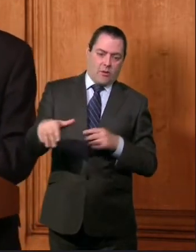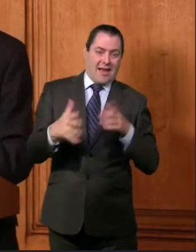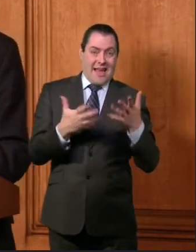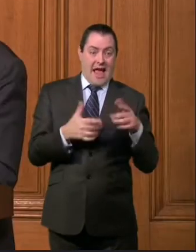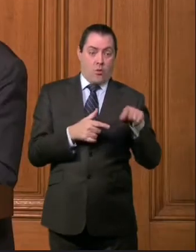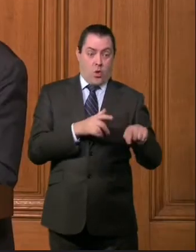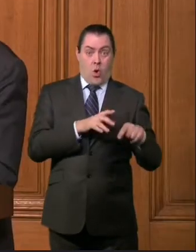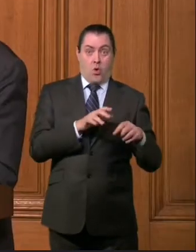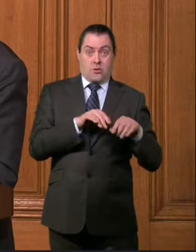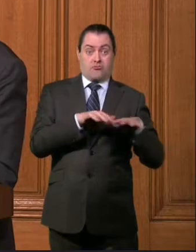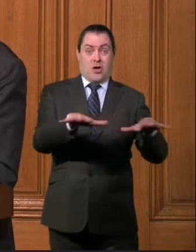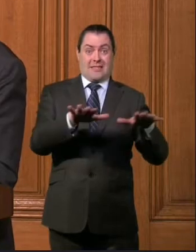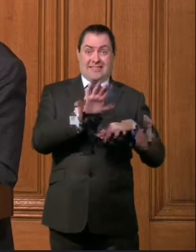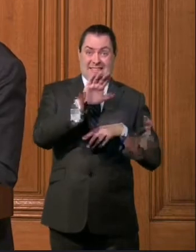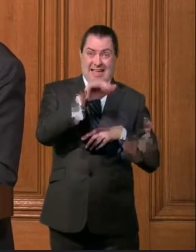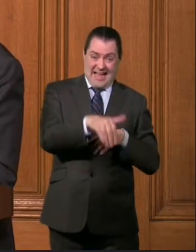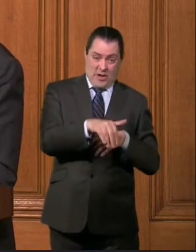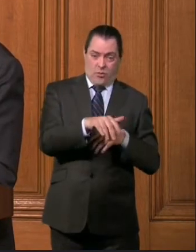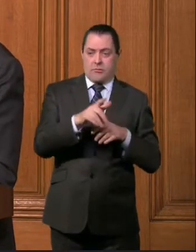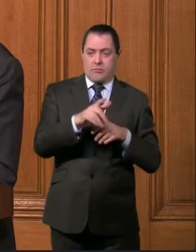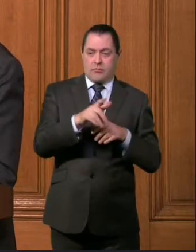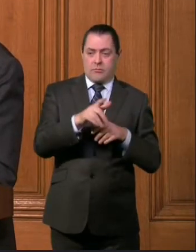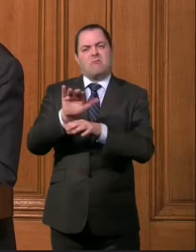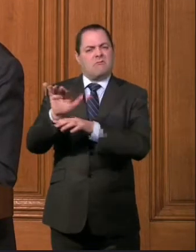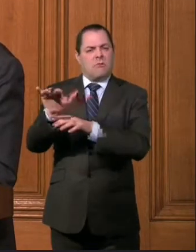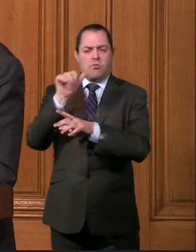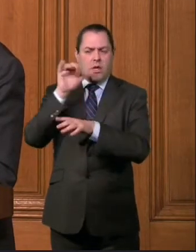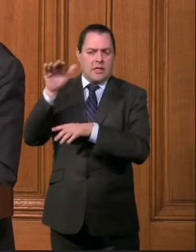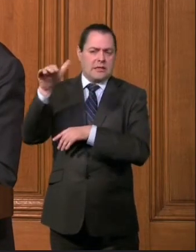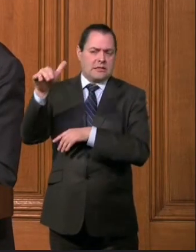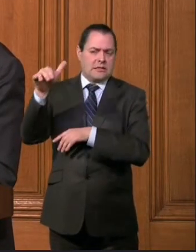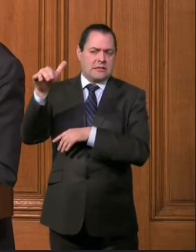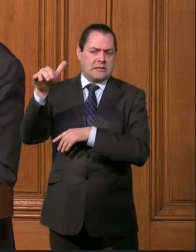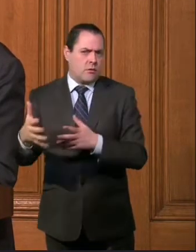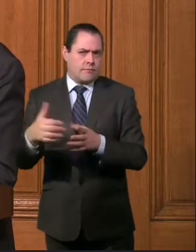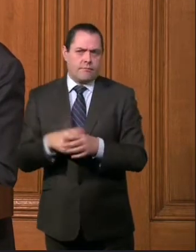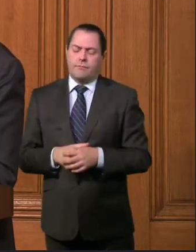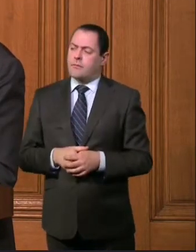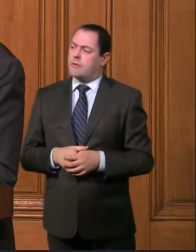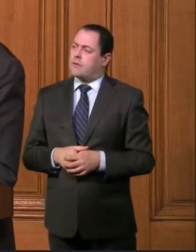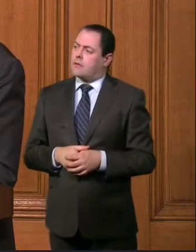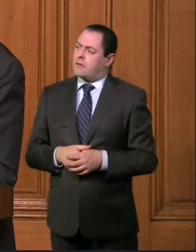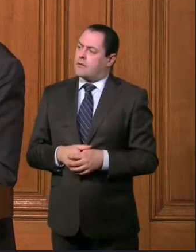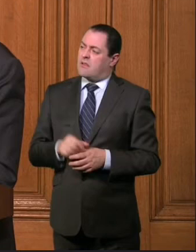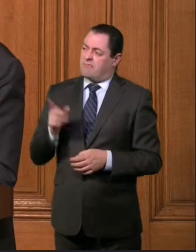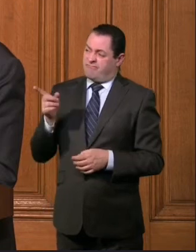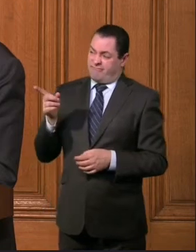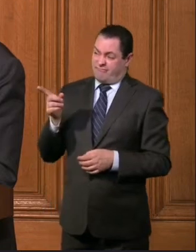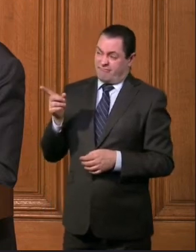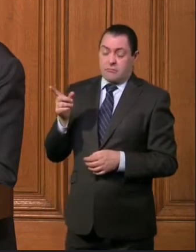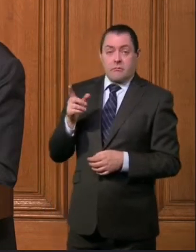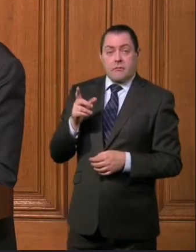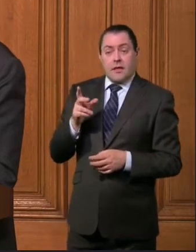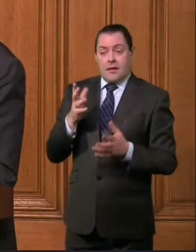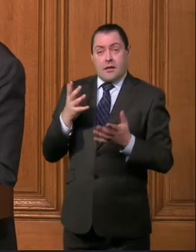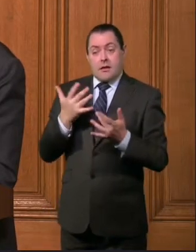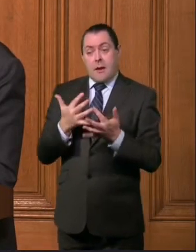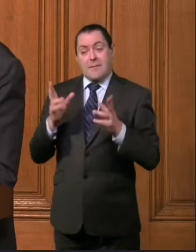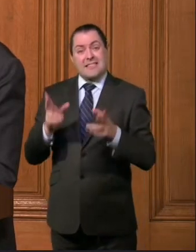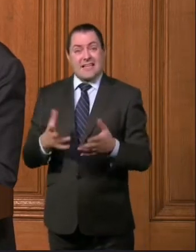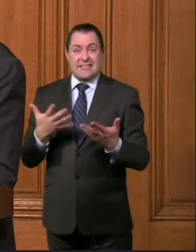other one. Yes, the death rate's awful, and it's going to stay, I'm afraid, high for a little while before it starts coming down. That